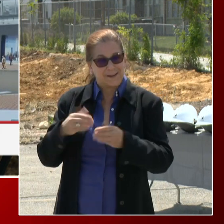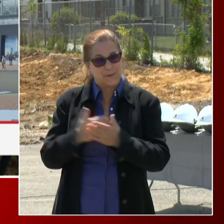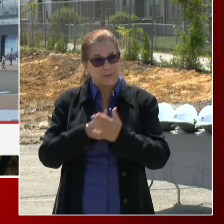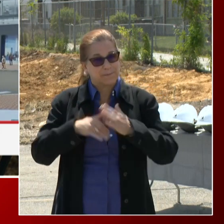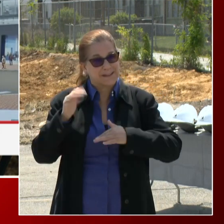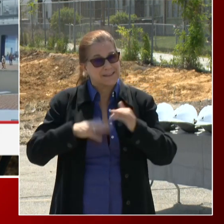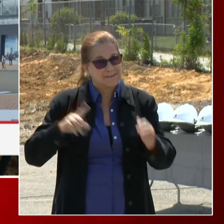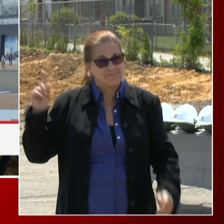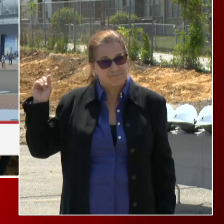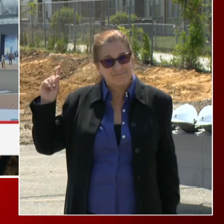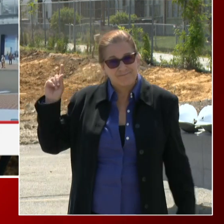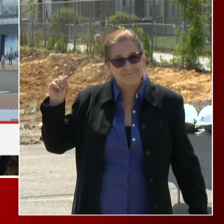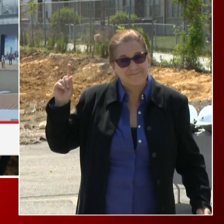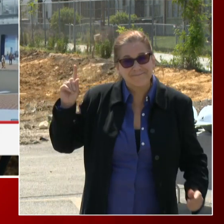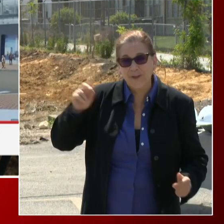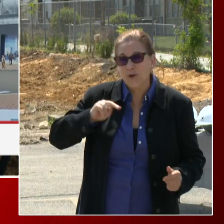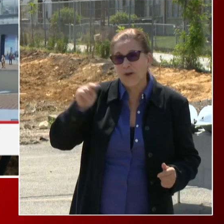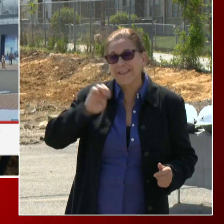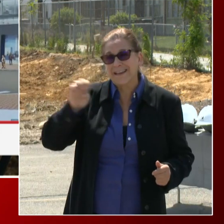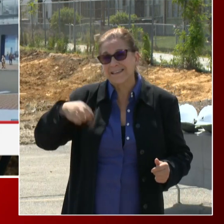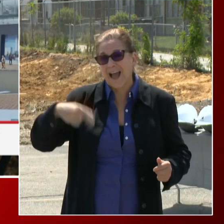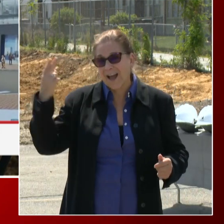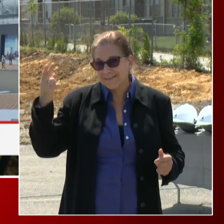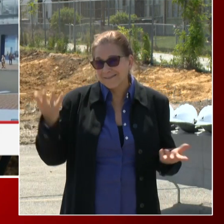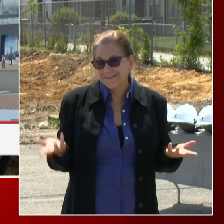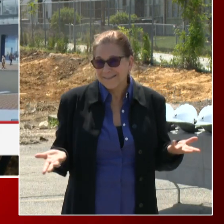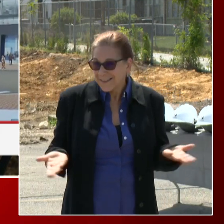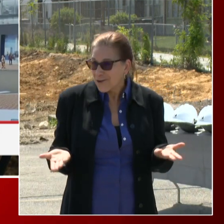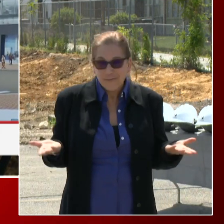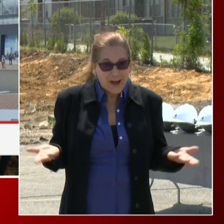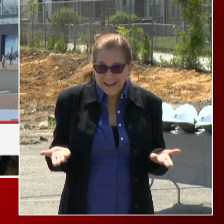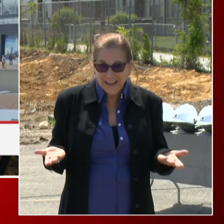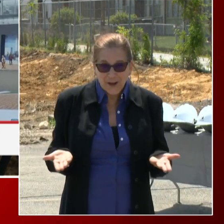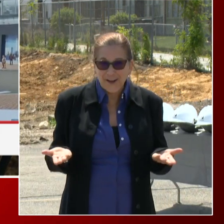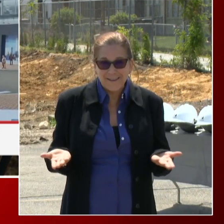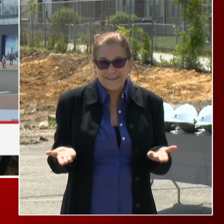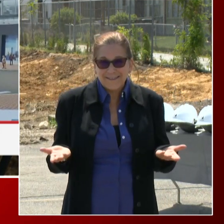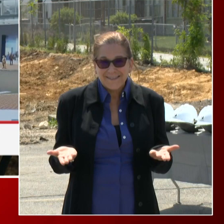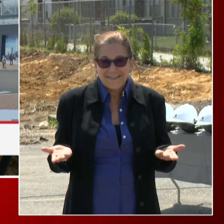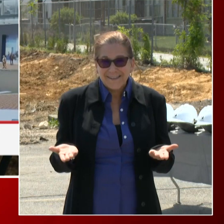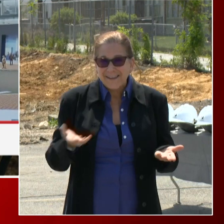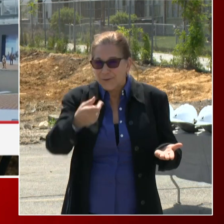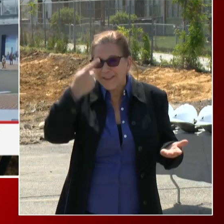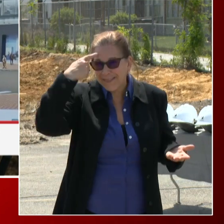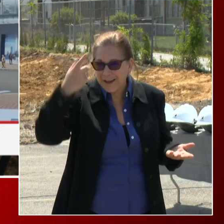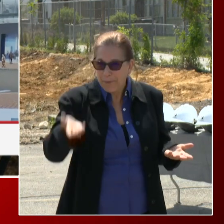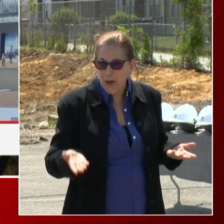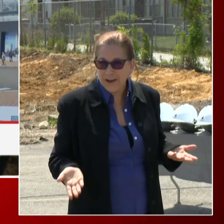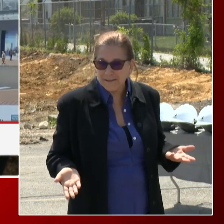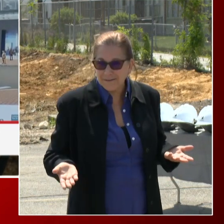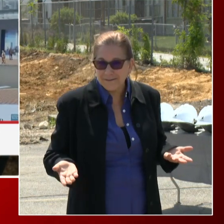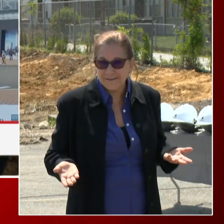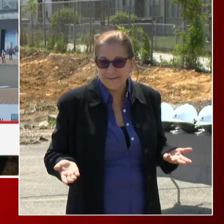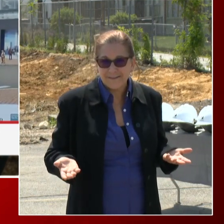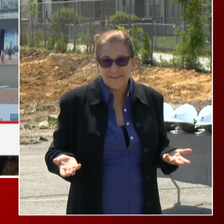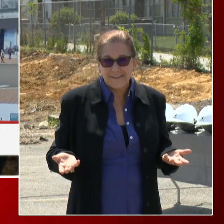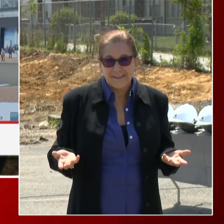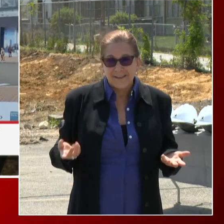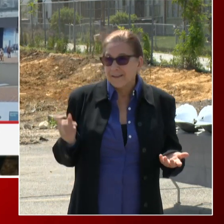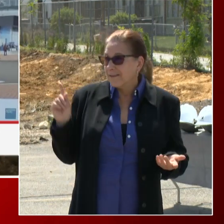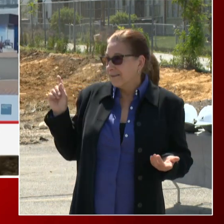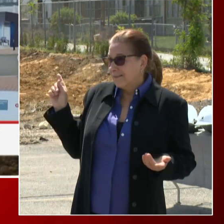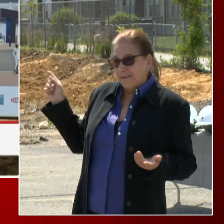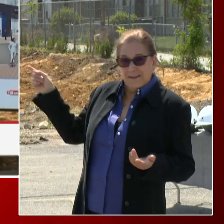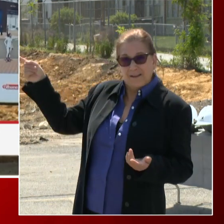site, Northeast Heights, they're going to be right here. And then what you really want to think about is from here to the bridge